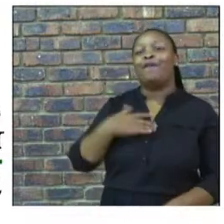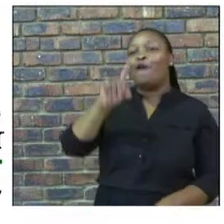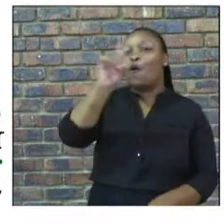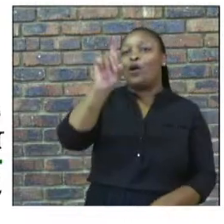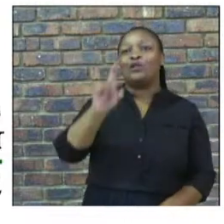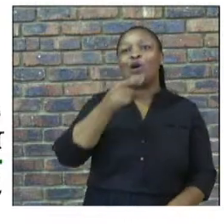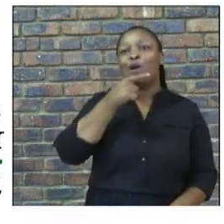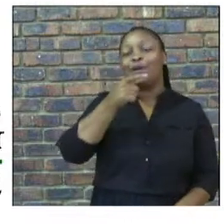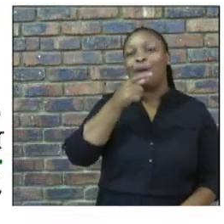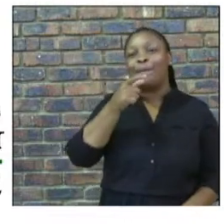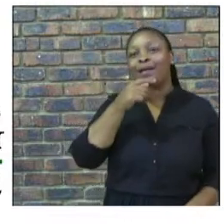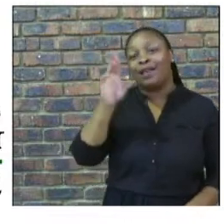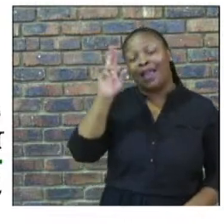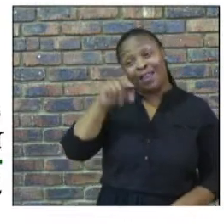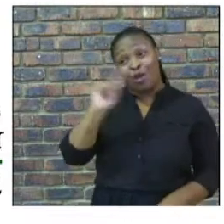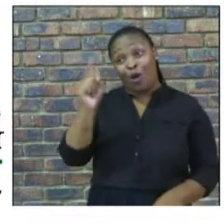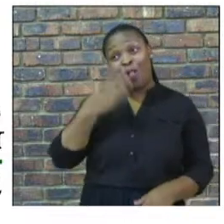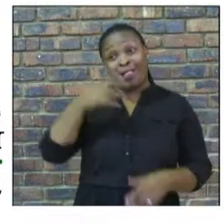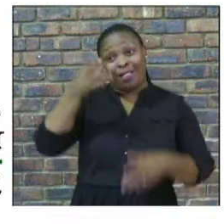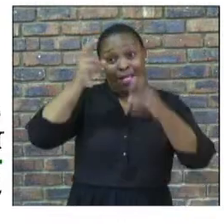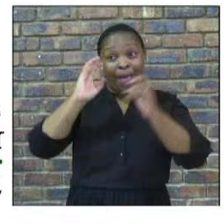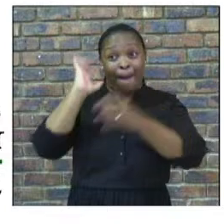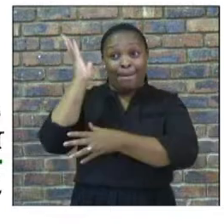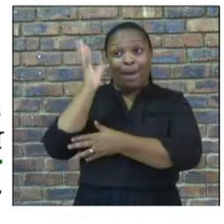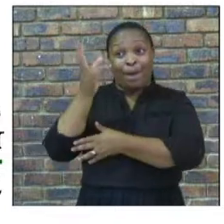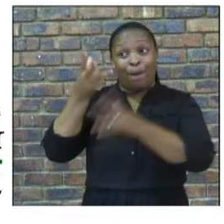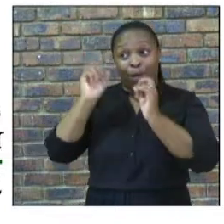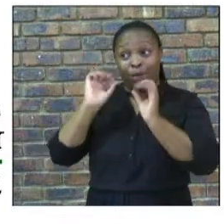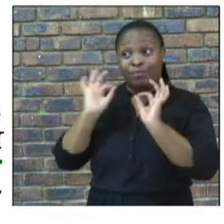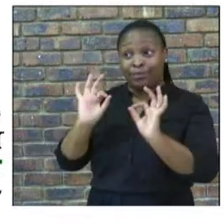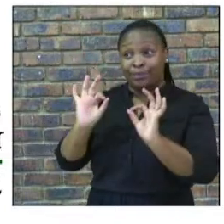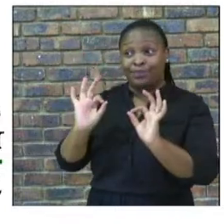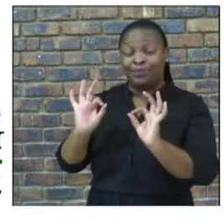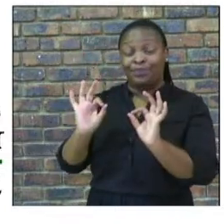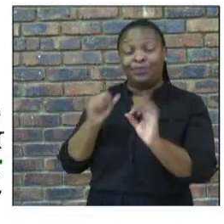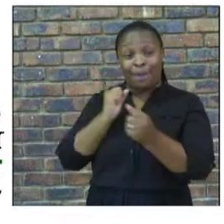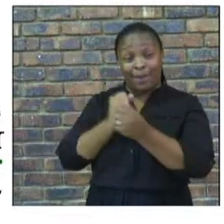A ke re le utlwile presentation. Le utlwile.